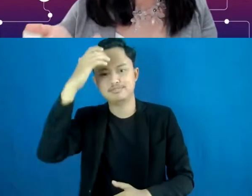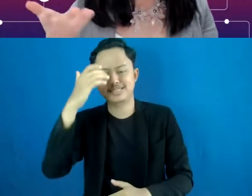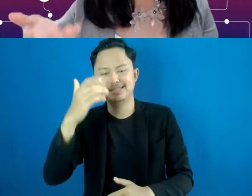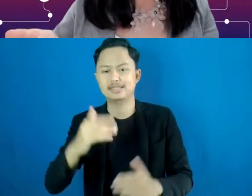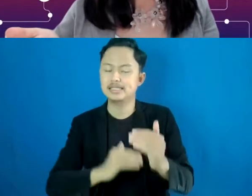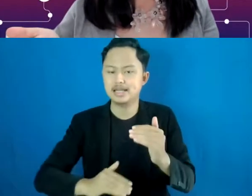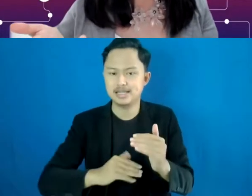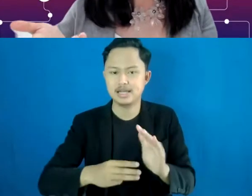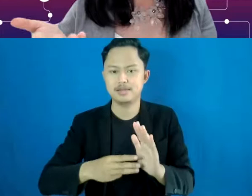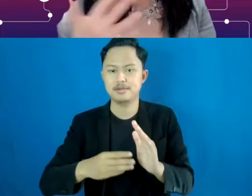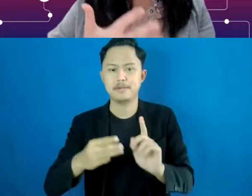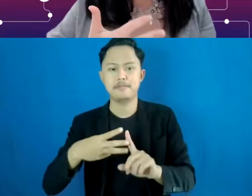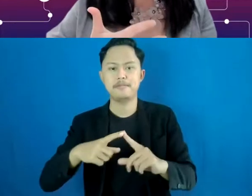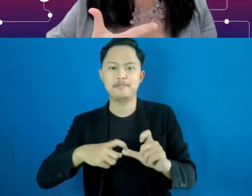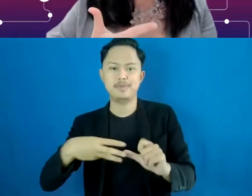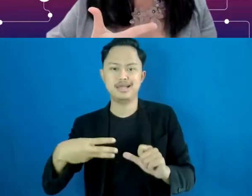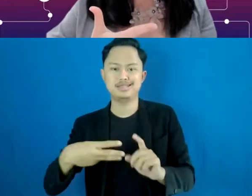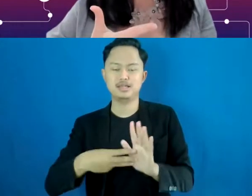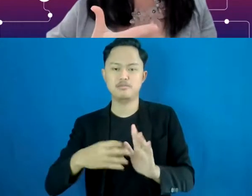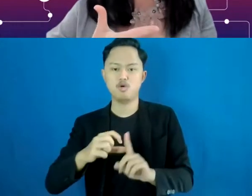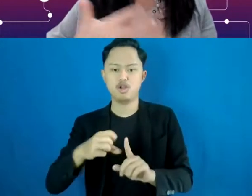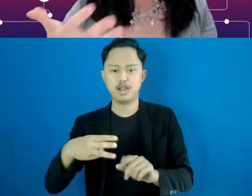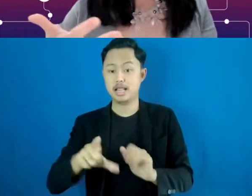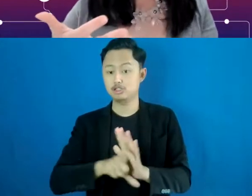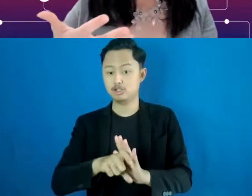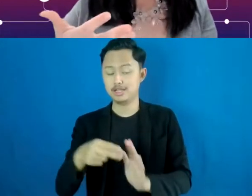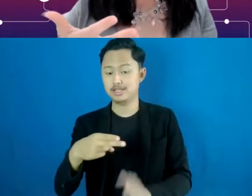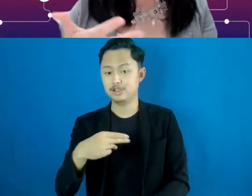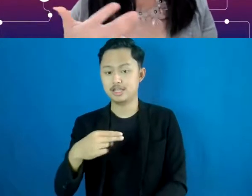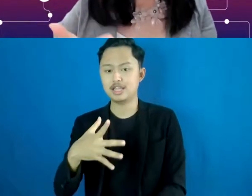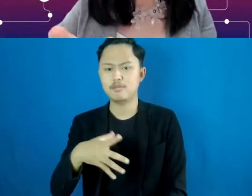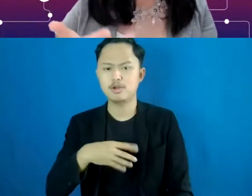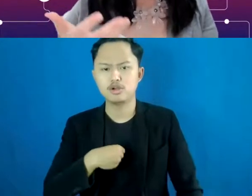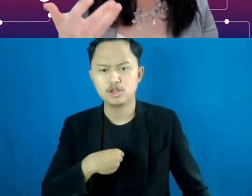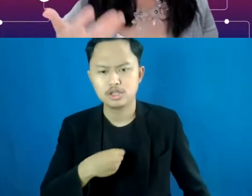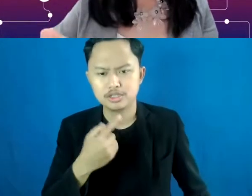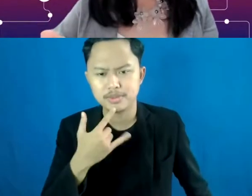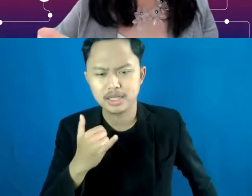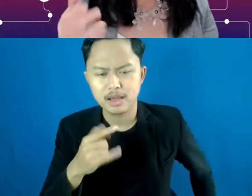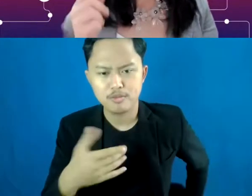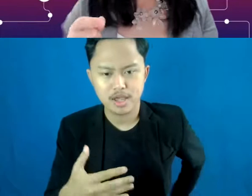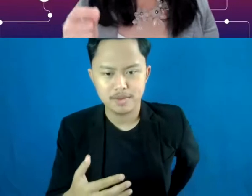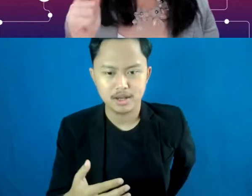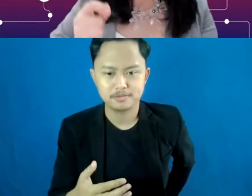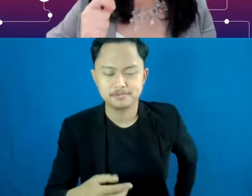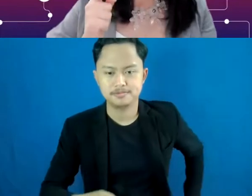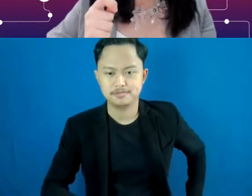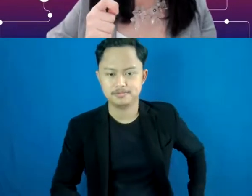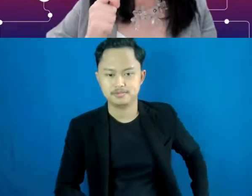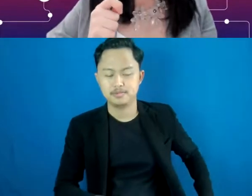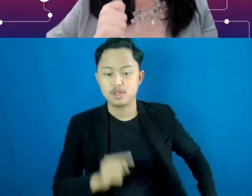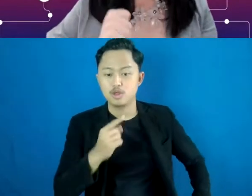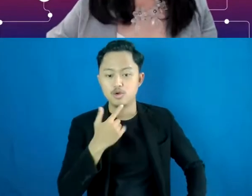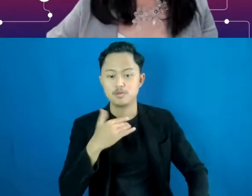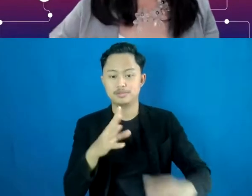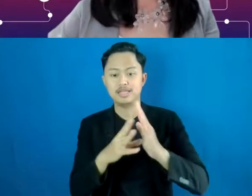model replicable here in Indonesia itself? And in your opinion, what are the things needed to be changed in order to be able to adopt